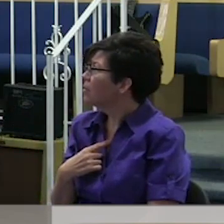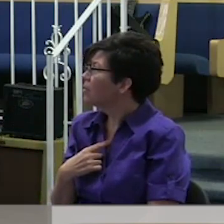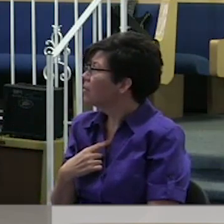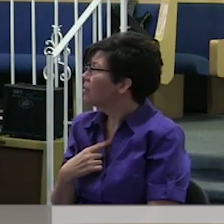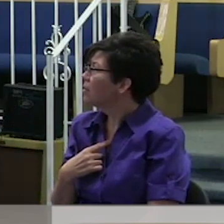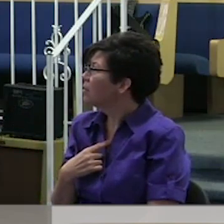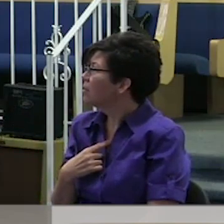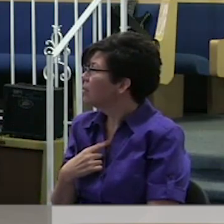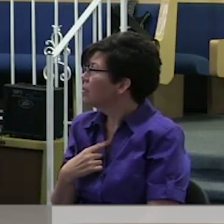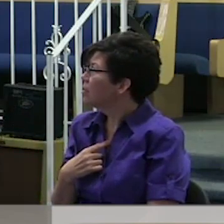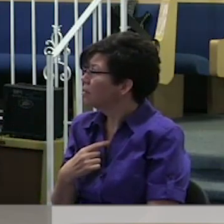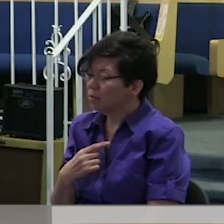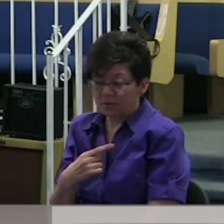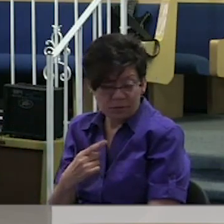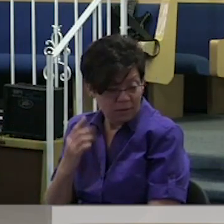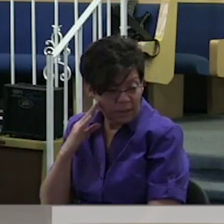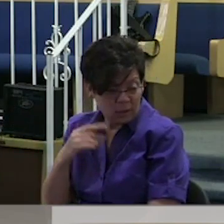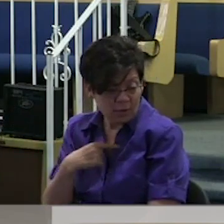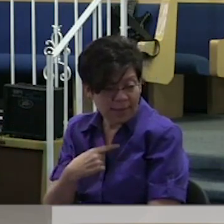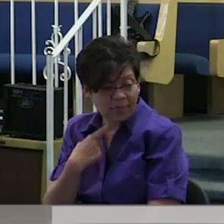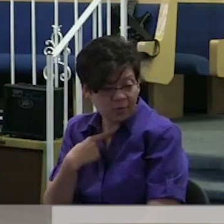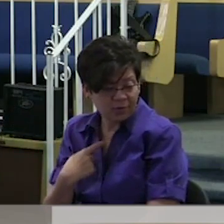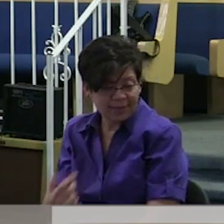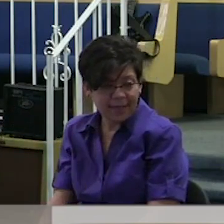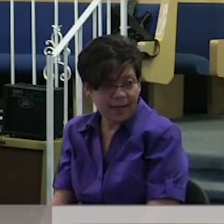He know I'm thirsty right now.